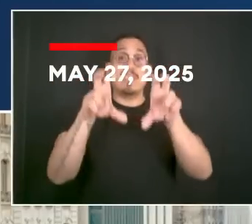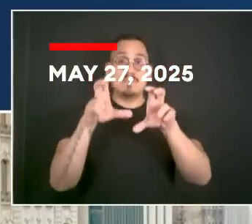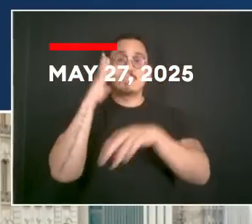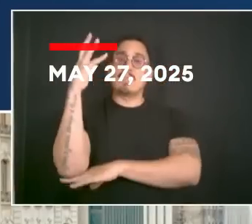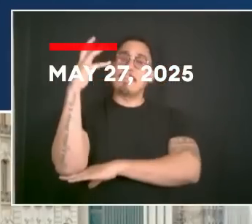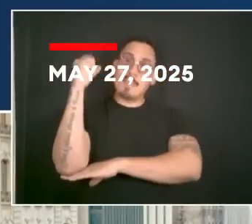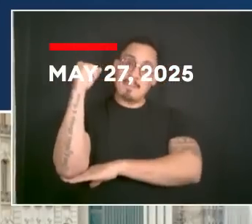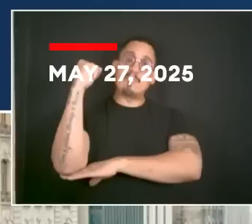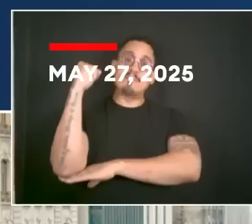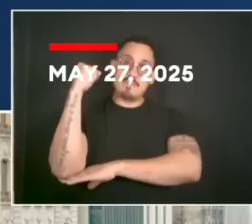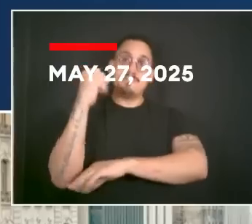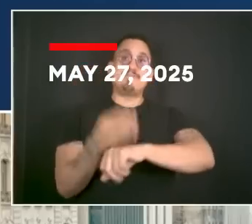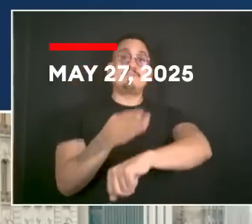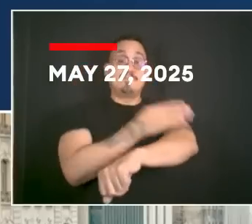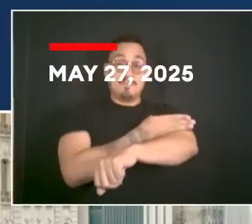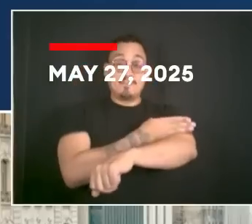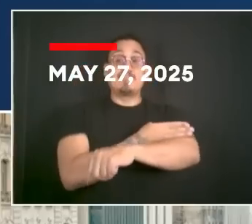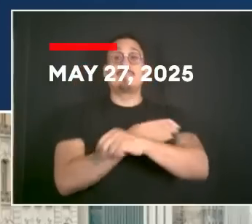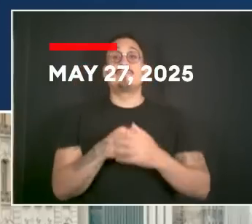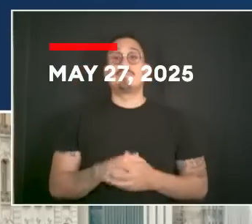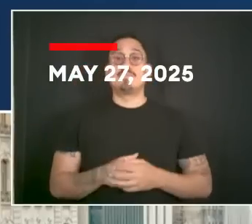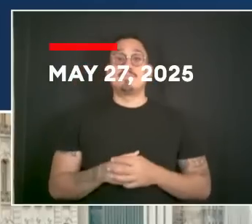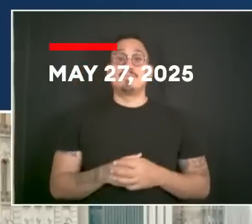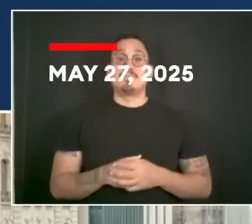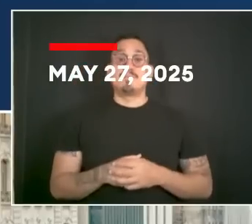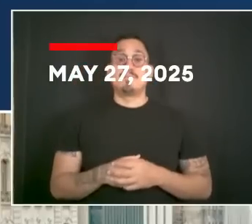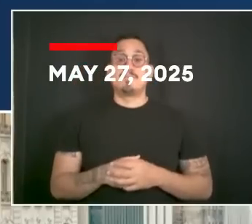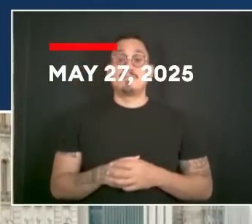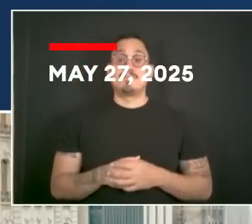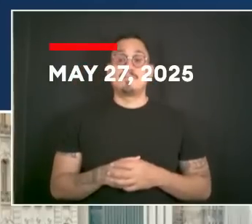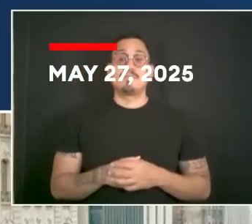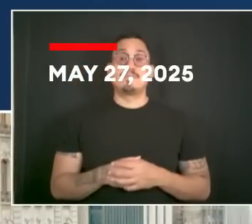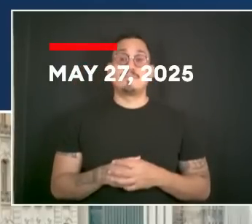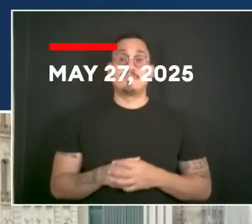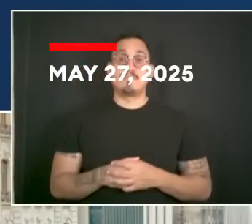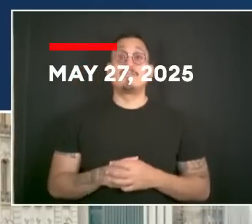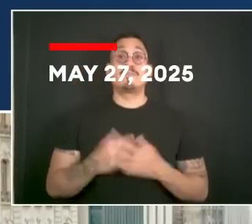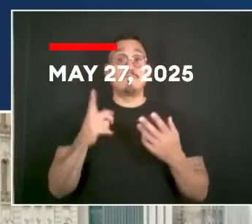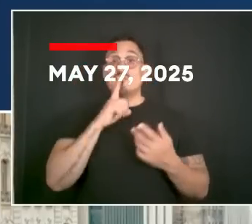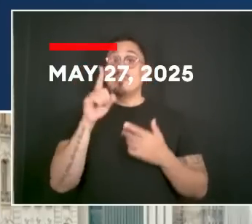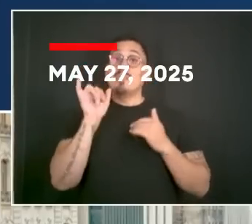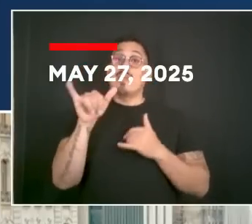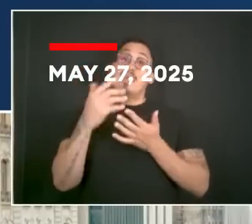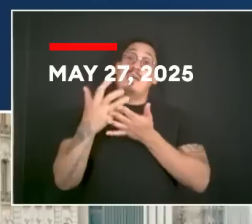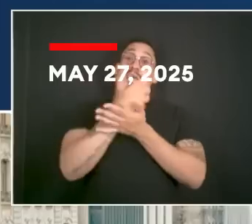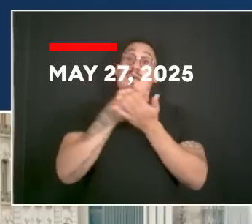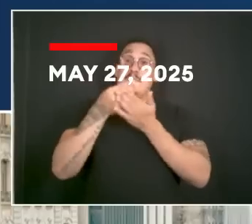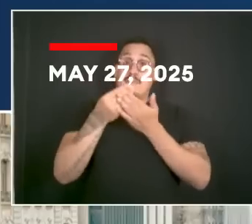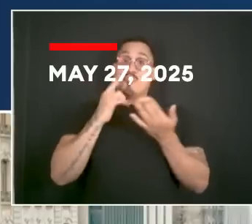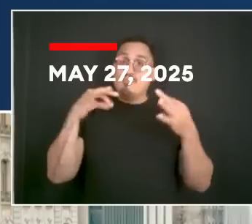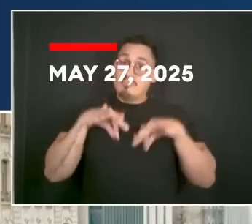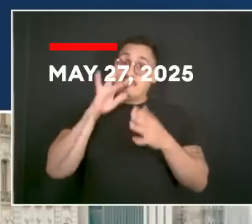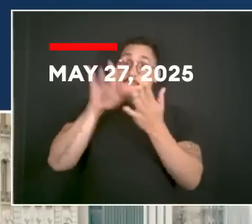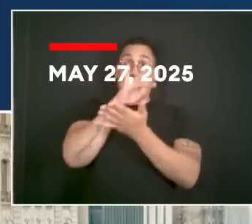status. What is more, this redesign is projected to pay for itself in less than 5 years through